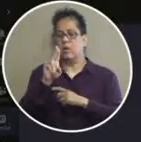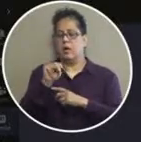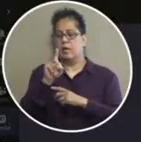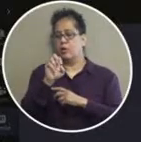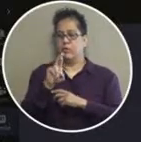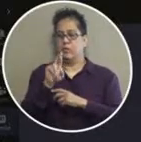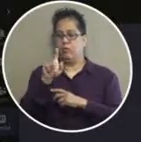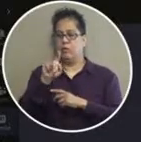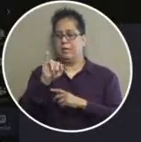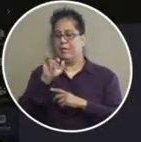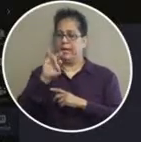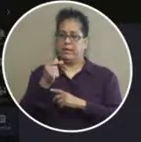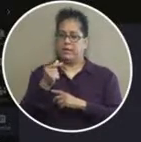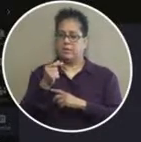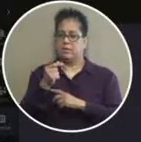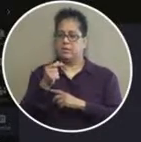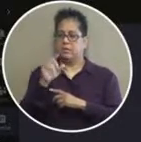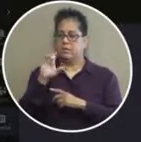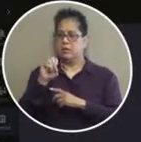you stated.